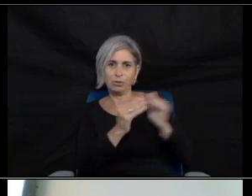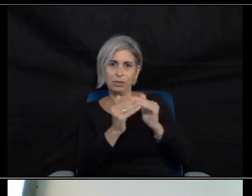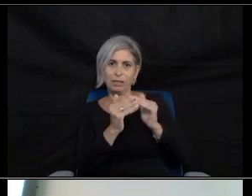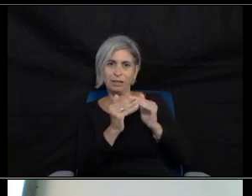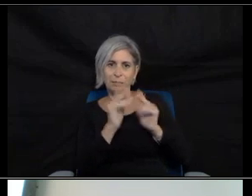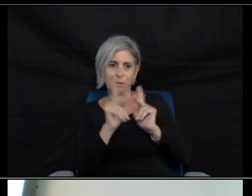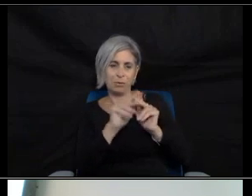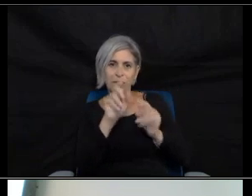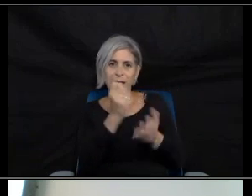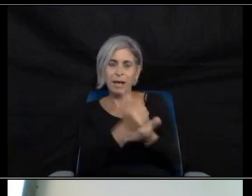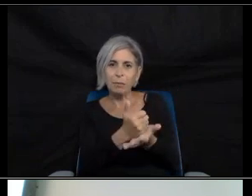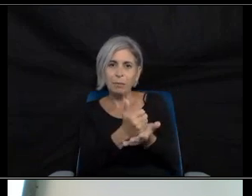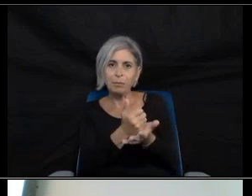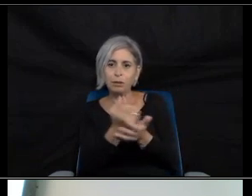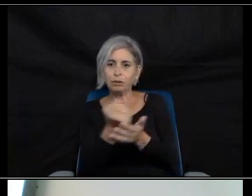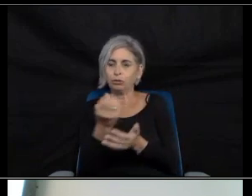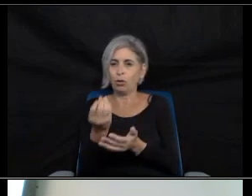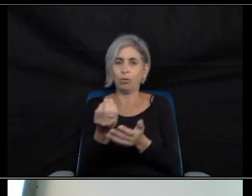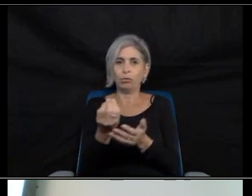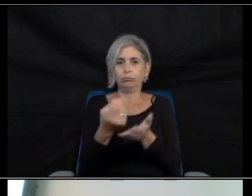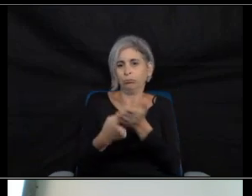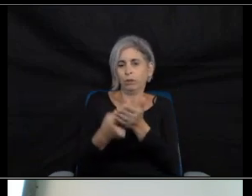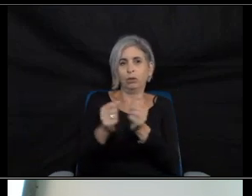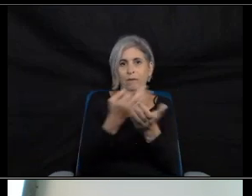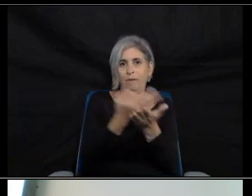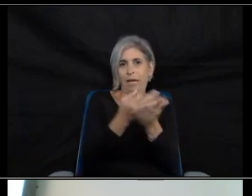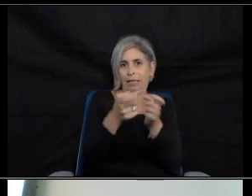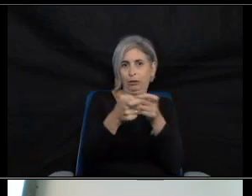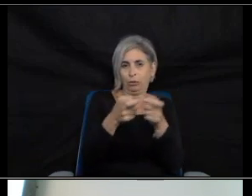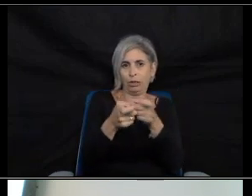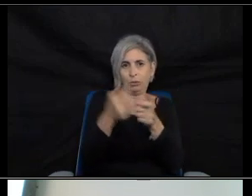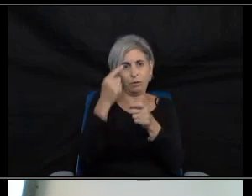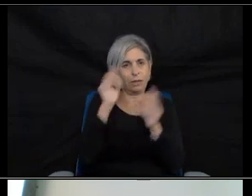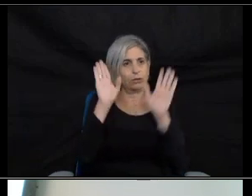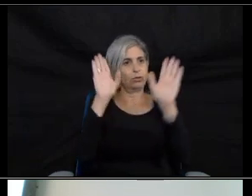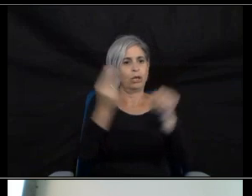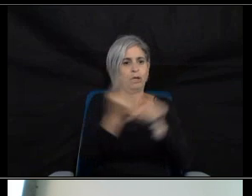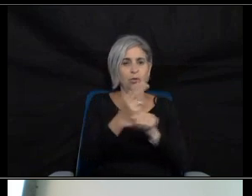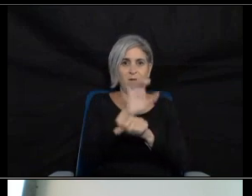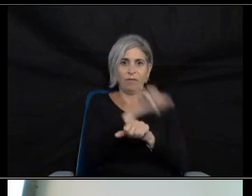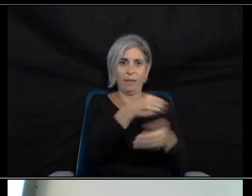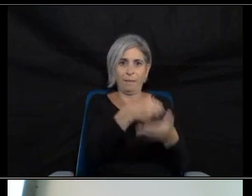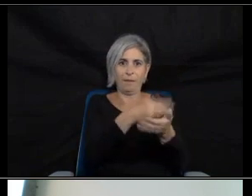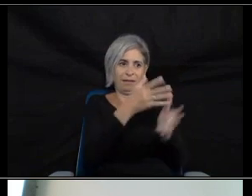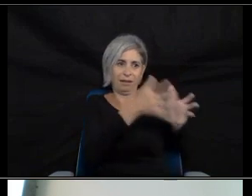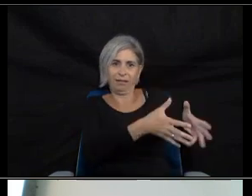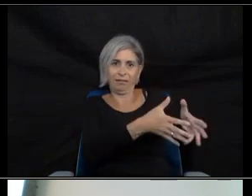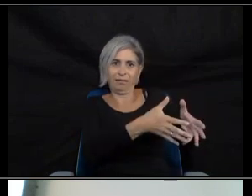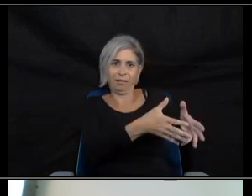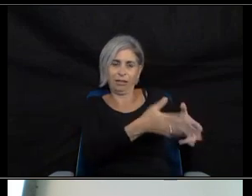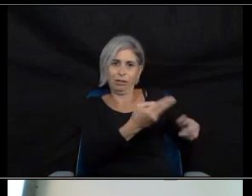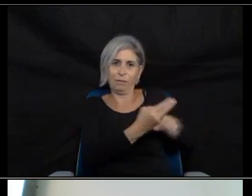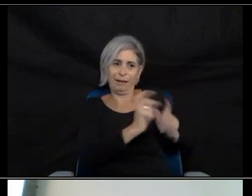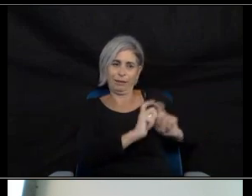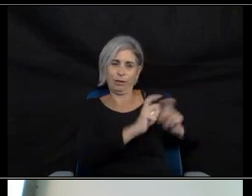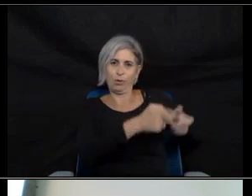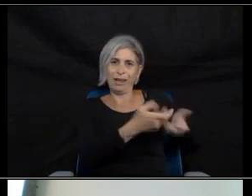help. So in talking to our finance director, we think this is a great use of this funding to be able to make the